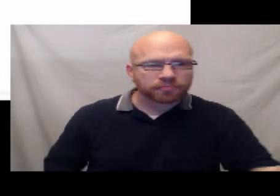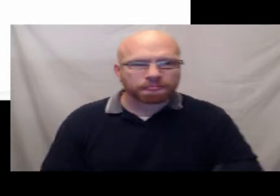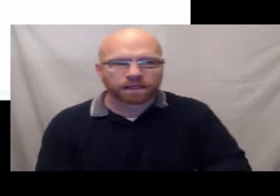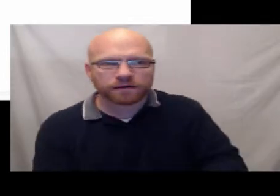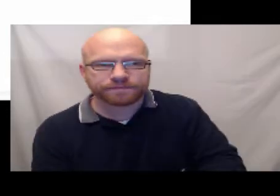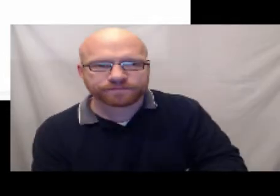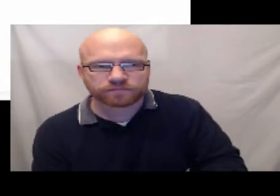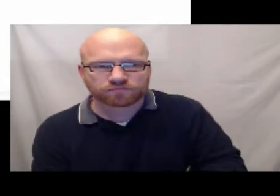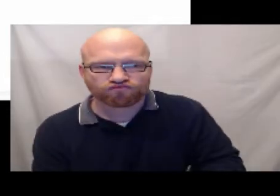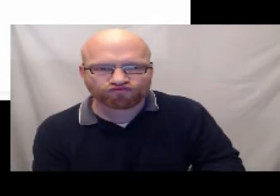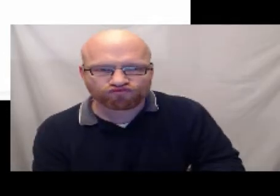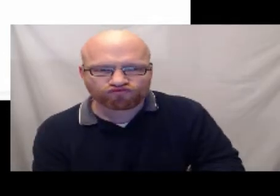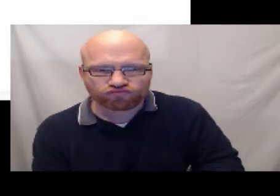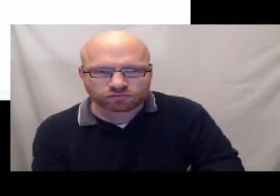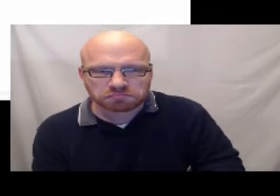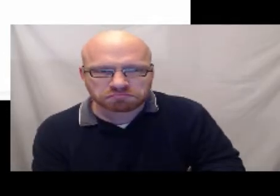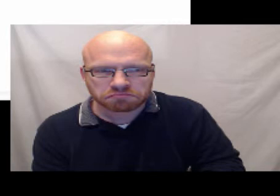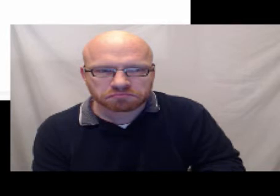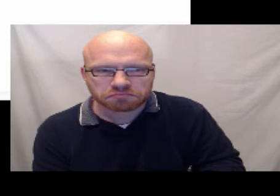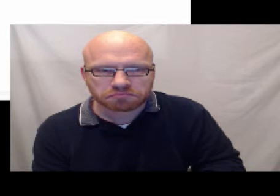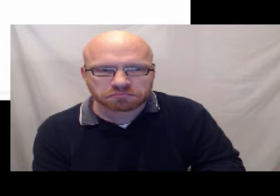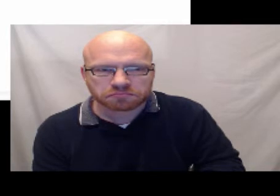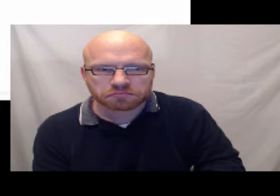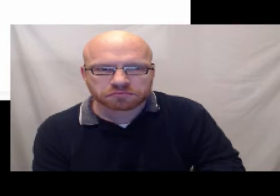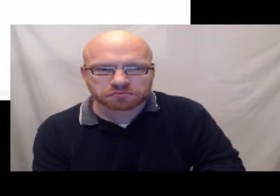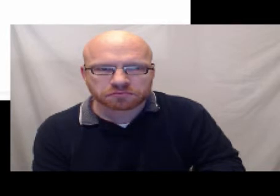Positive 54.